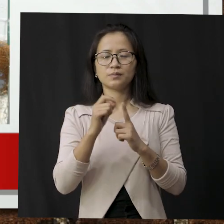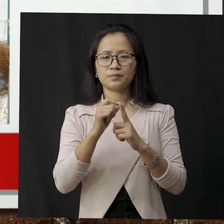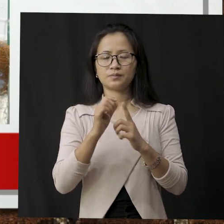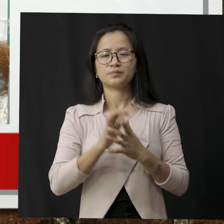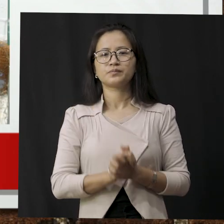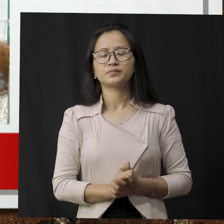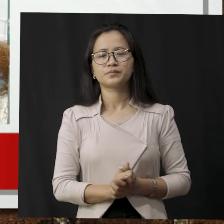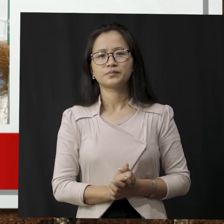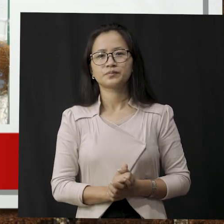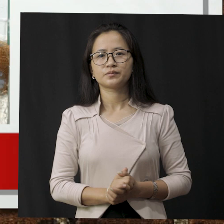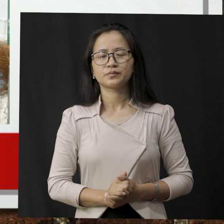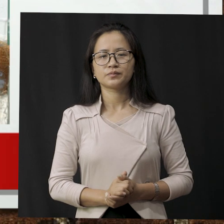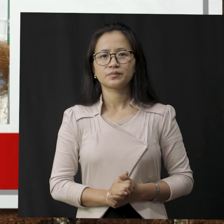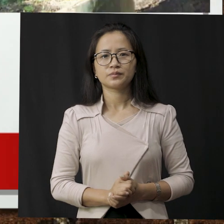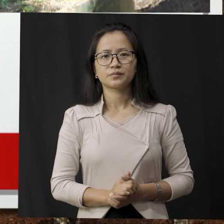C-O-O-P.